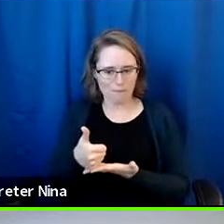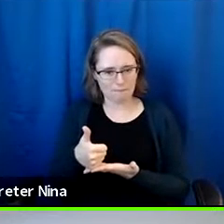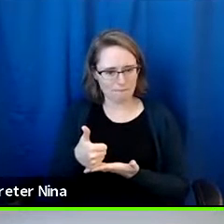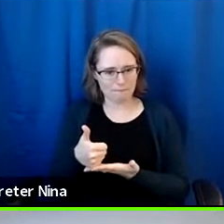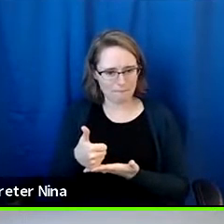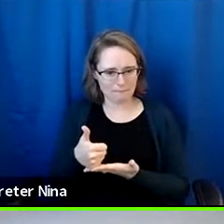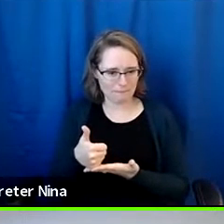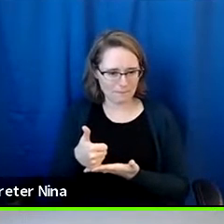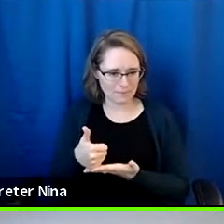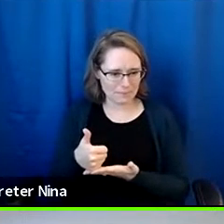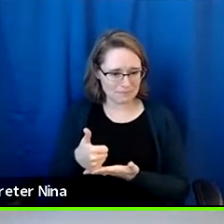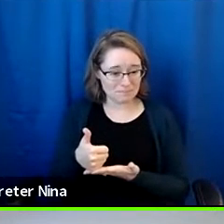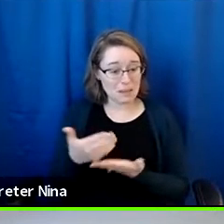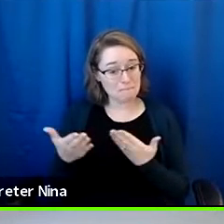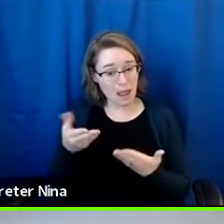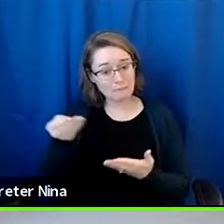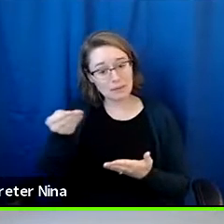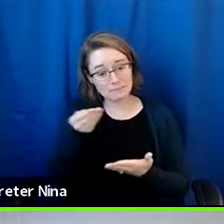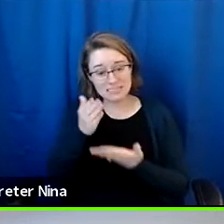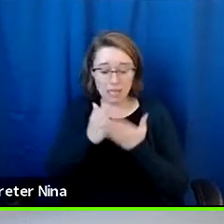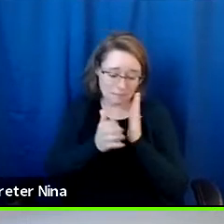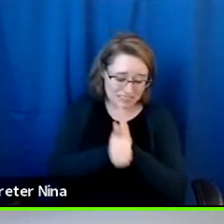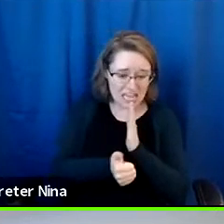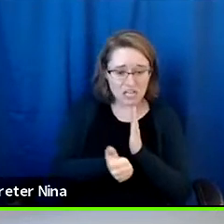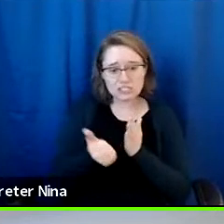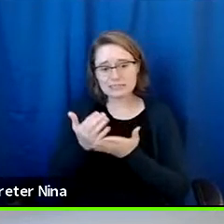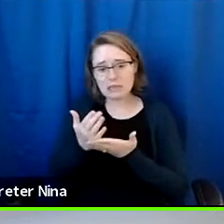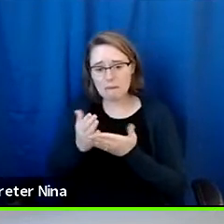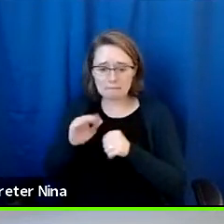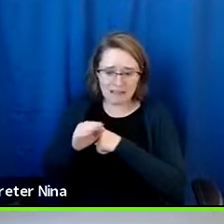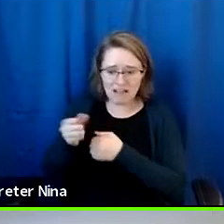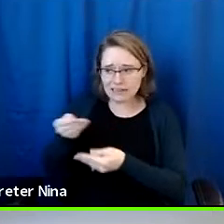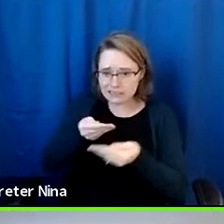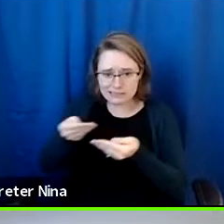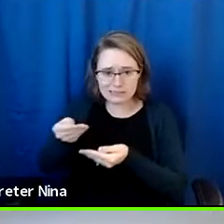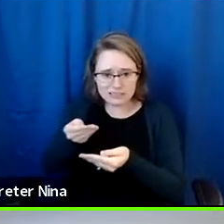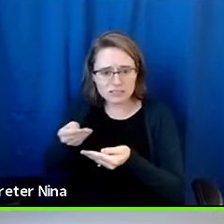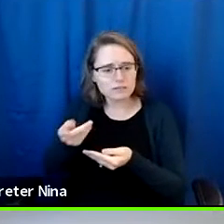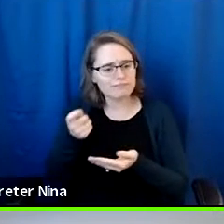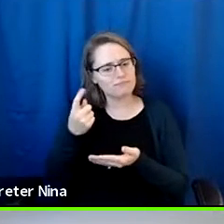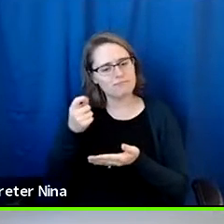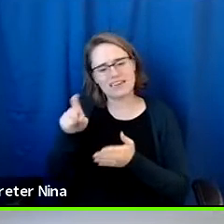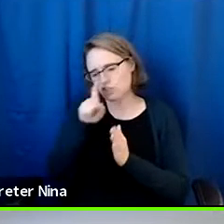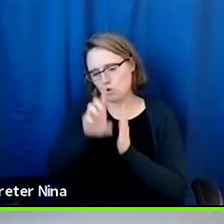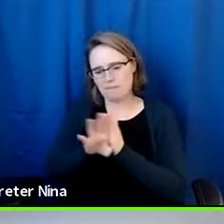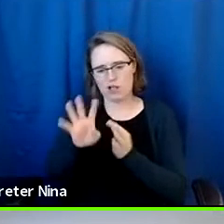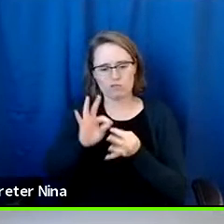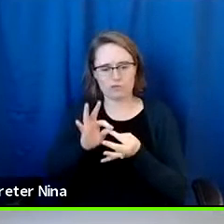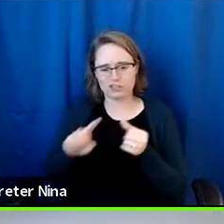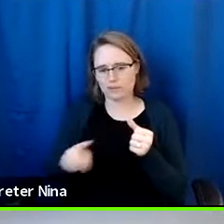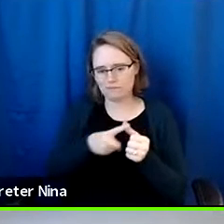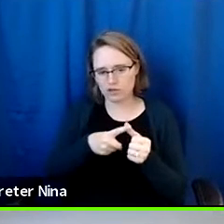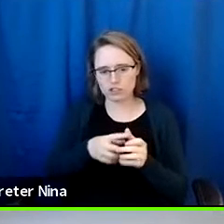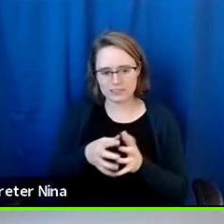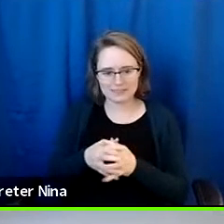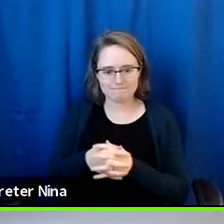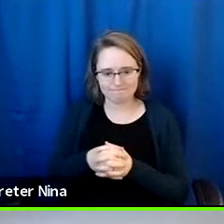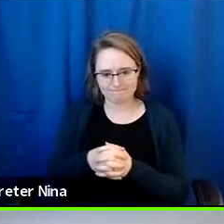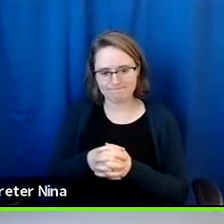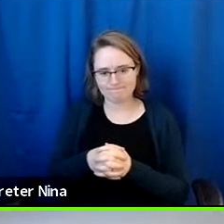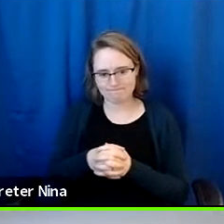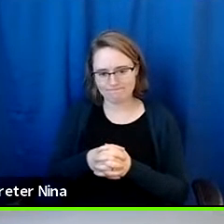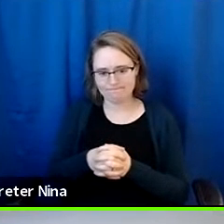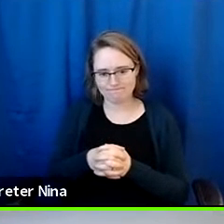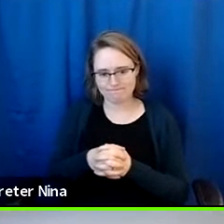most. You may get some skills and some give and take, but you need to build the relationship.